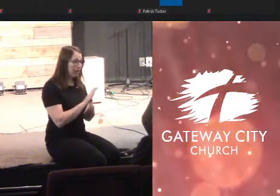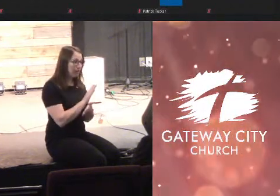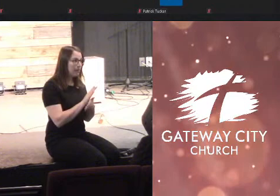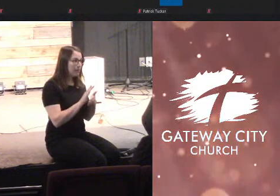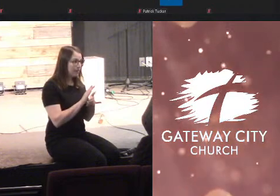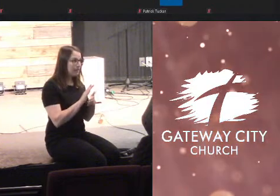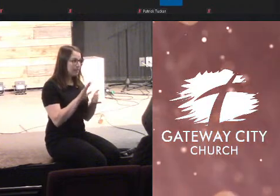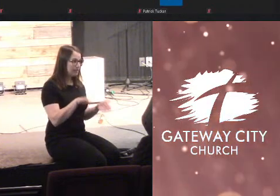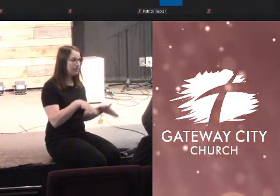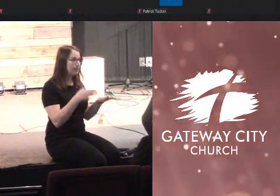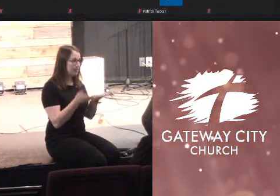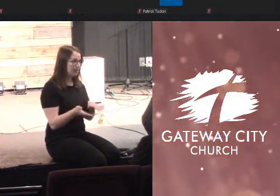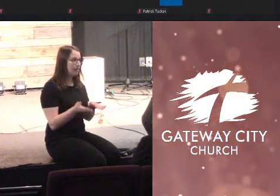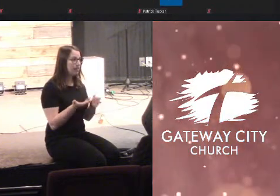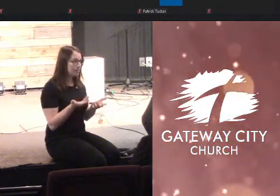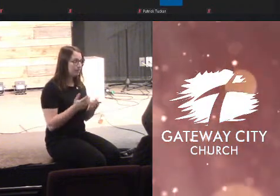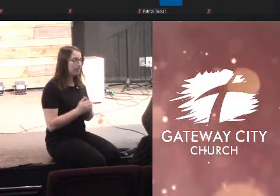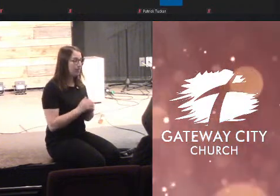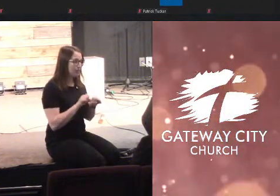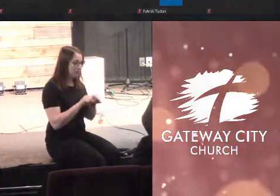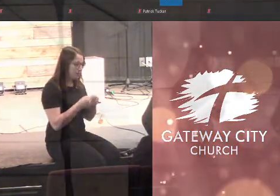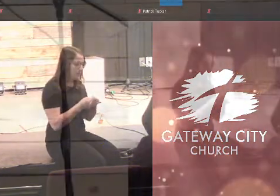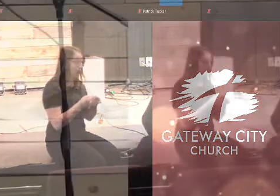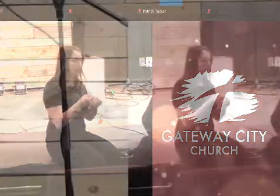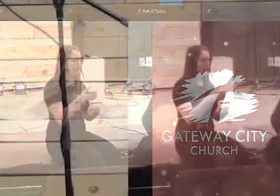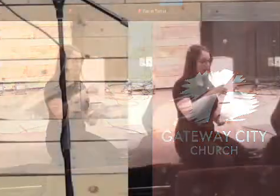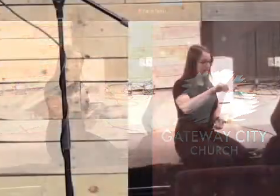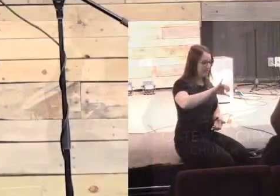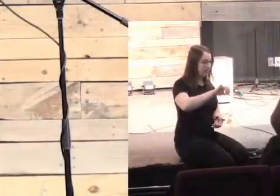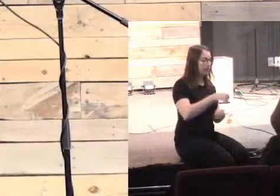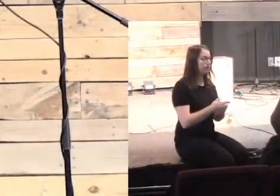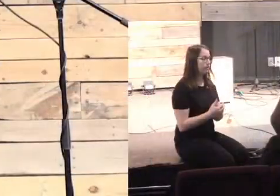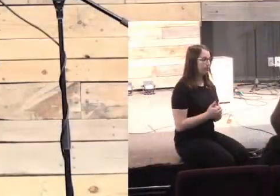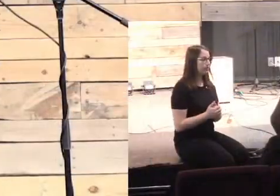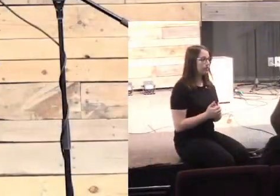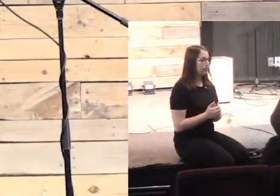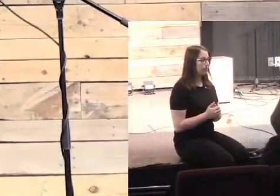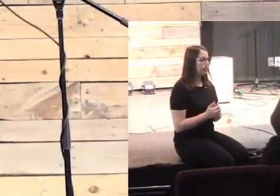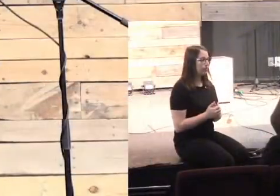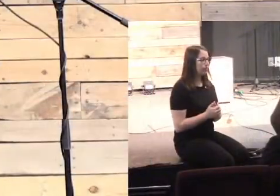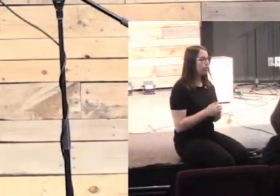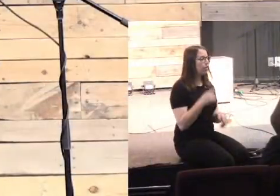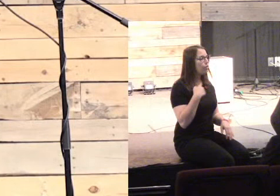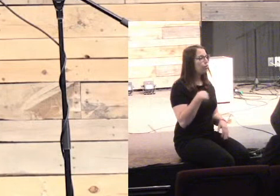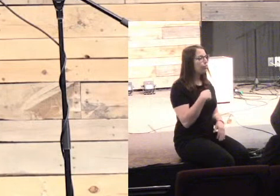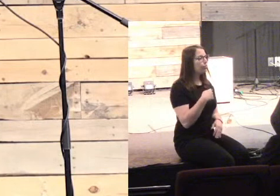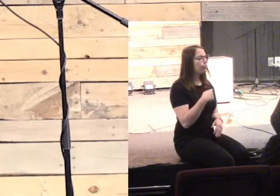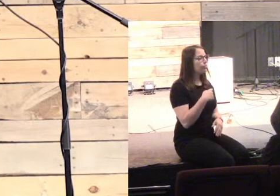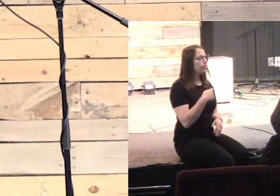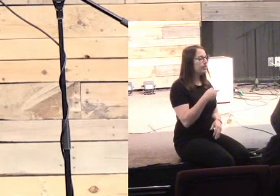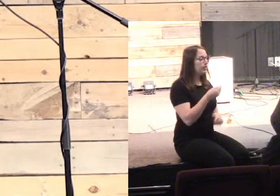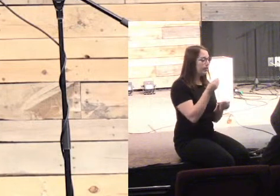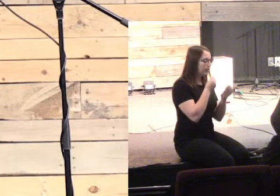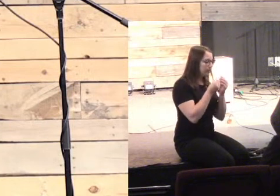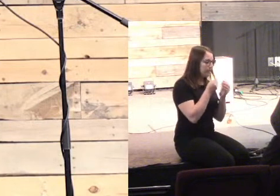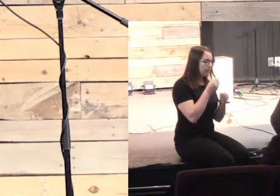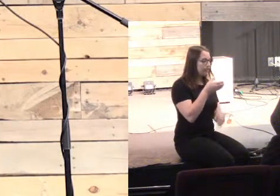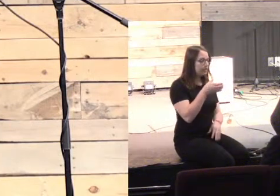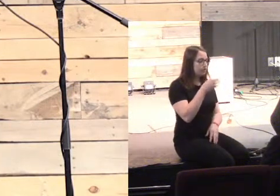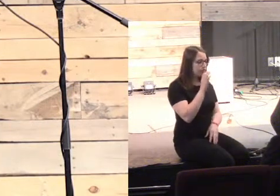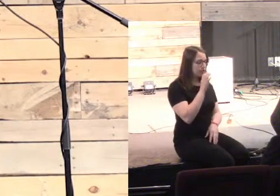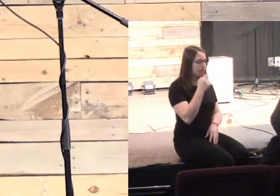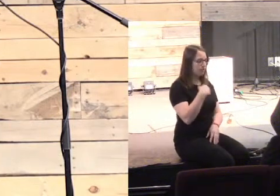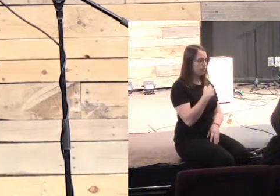And as we partake in the communion that represents the body and blood of Christ that was spilled for